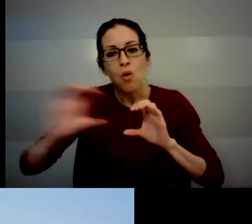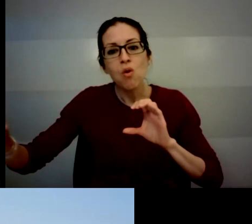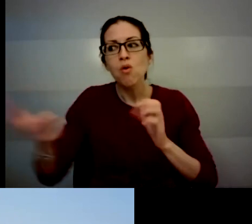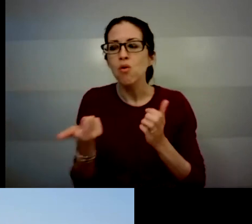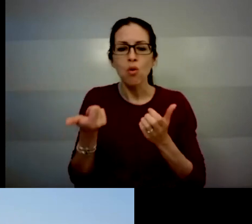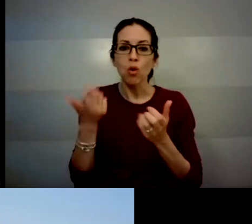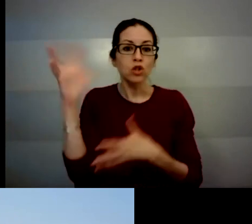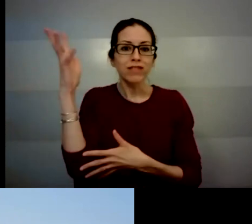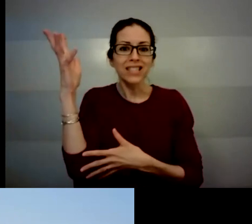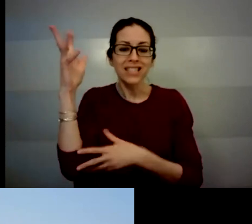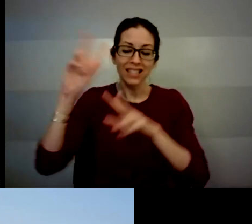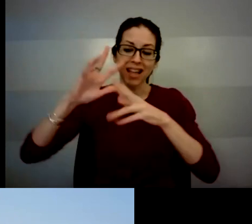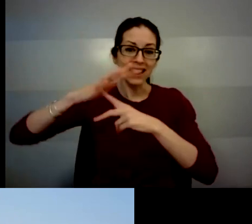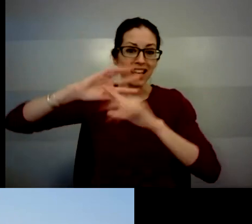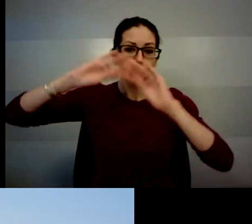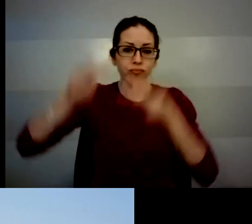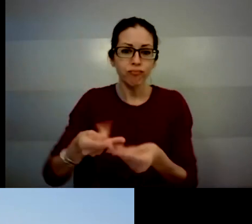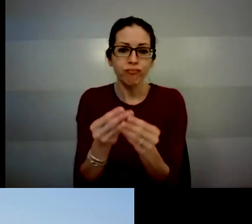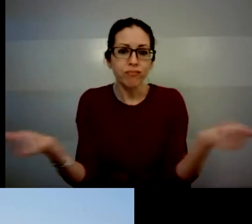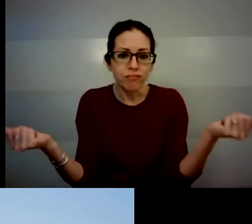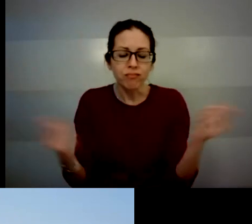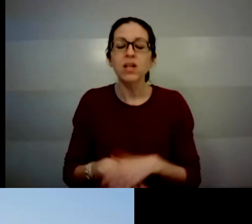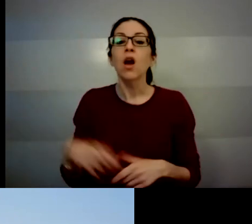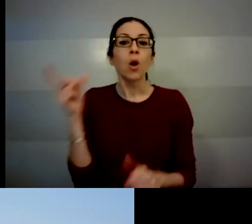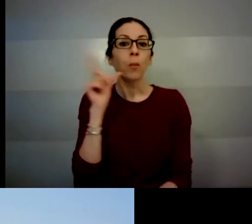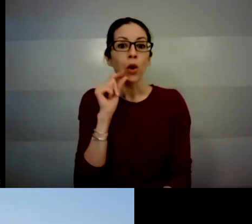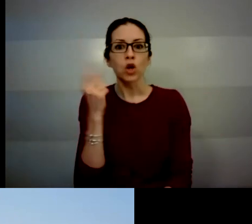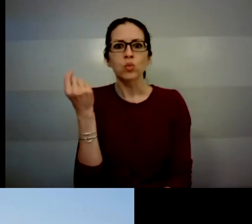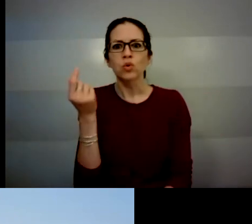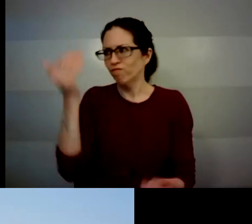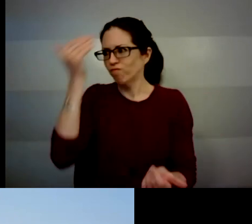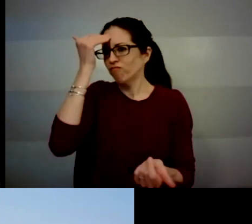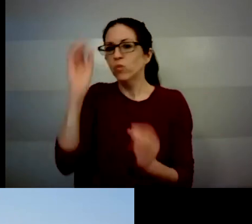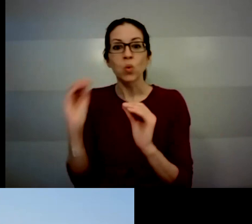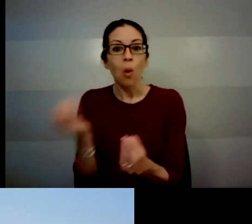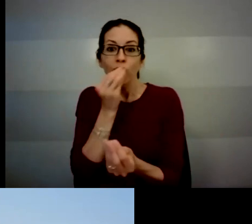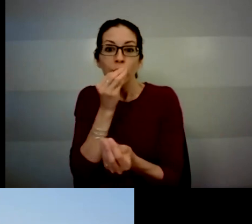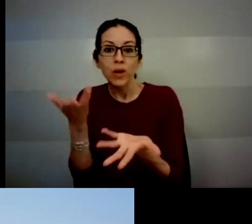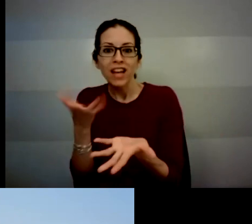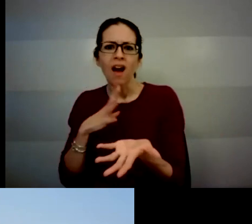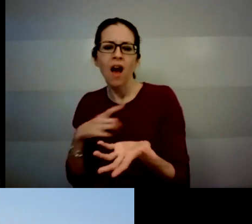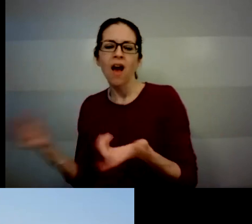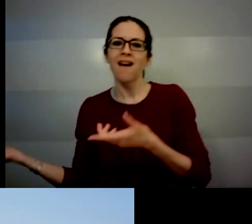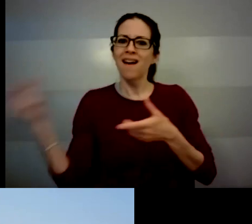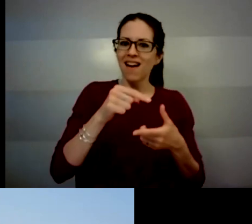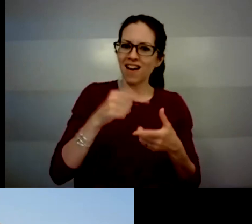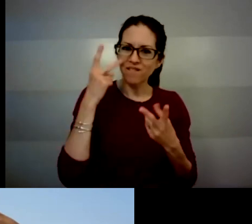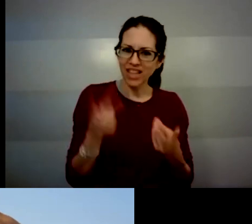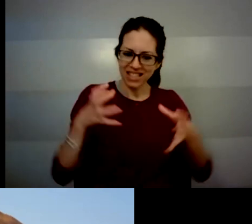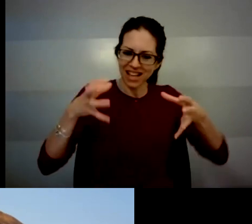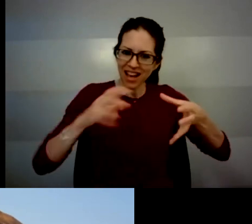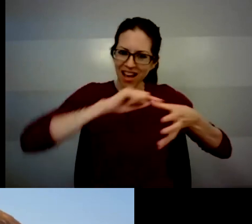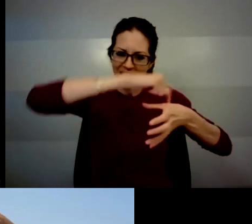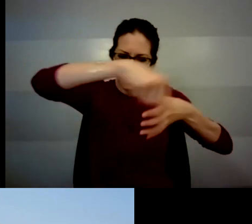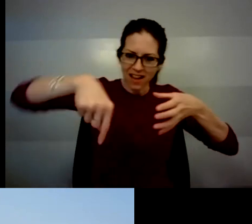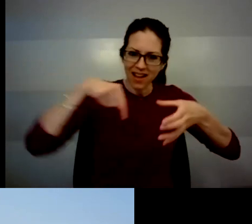strategy of migrating. They spend the winter in the tropics where it's a little warmer, where there's more stable food resources, but then they come to